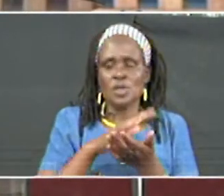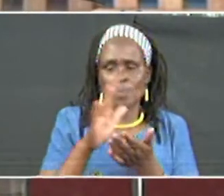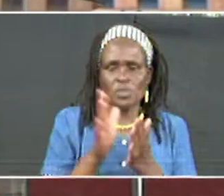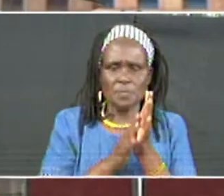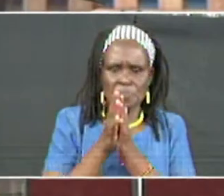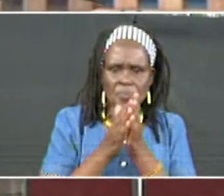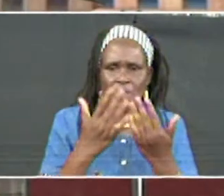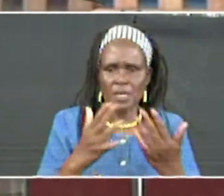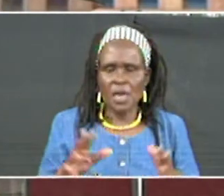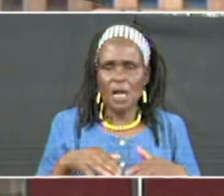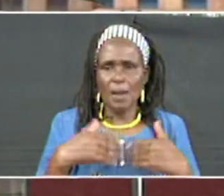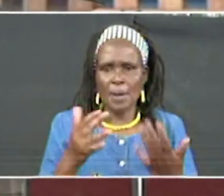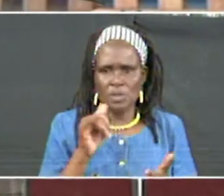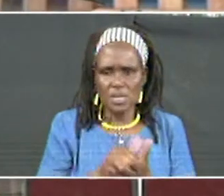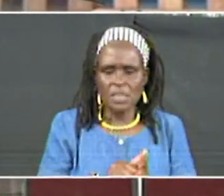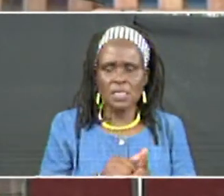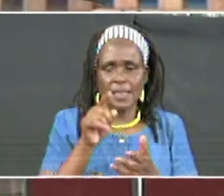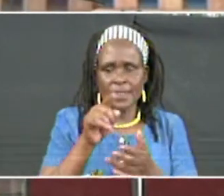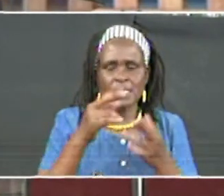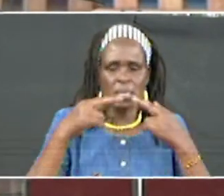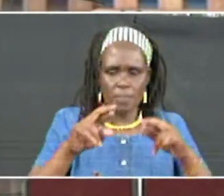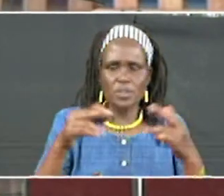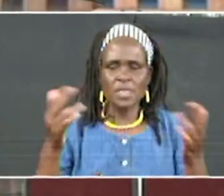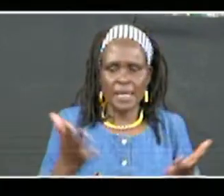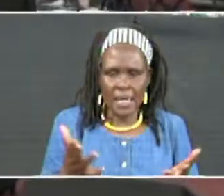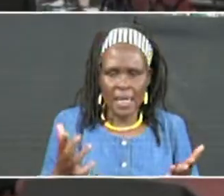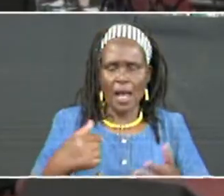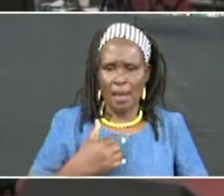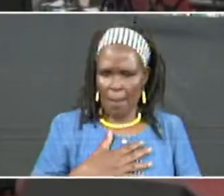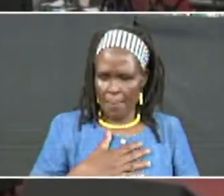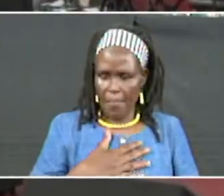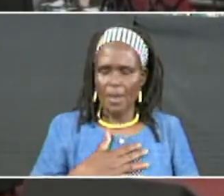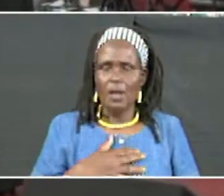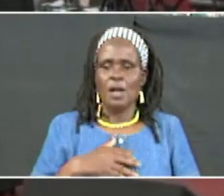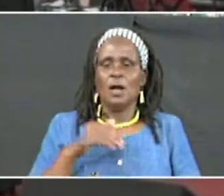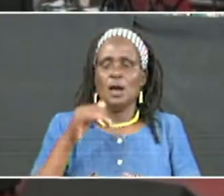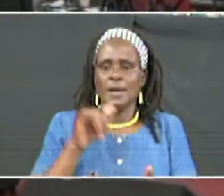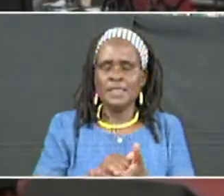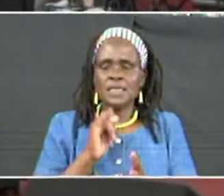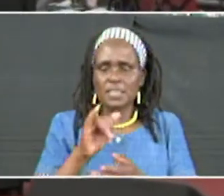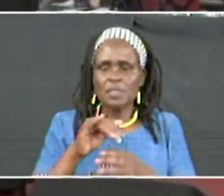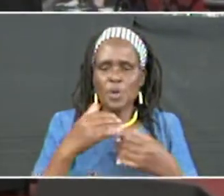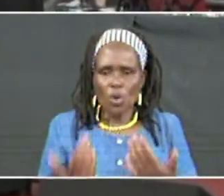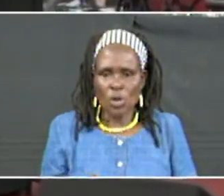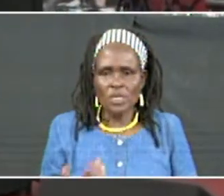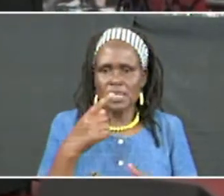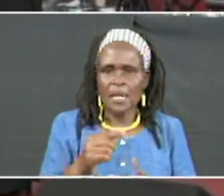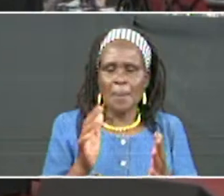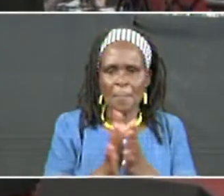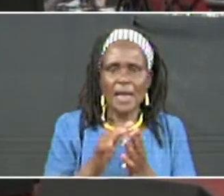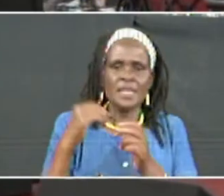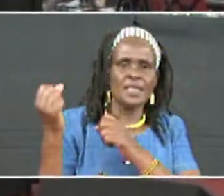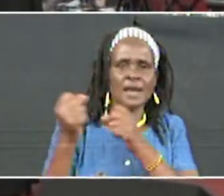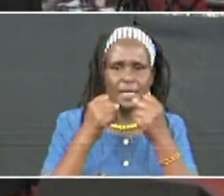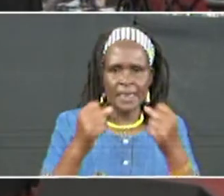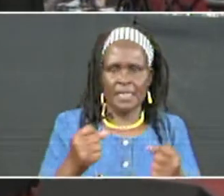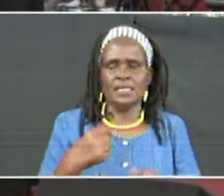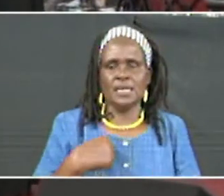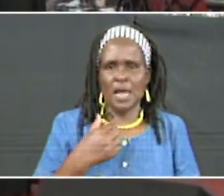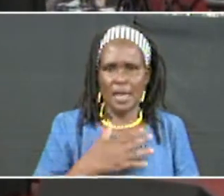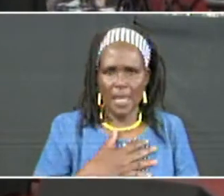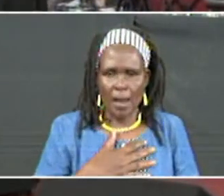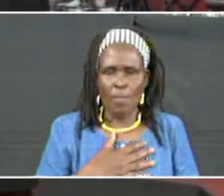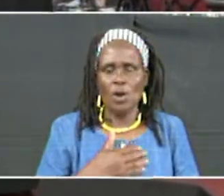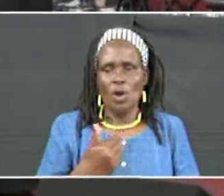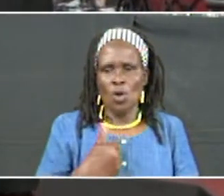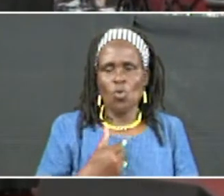that is that response, here I am, because it is said by the great I am, could easily be